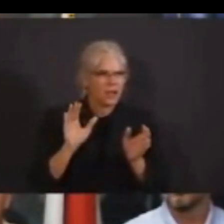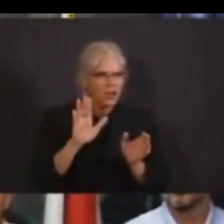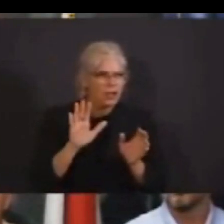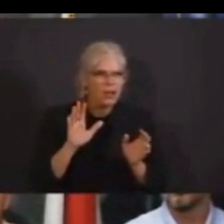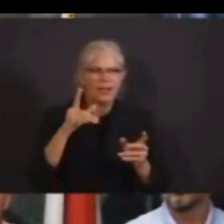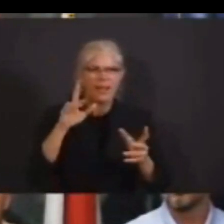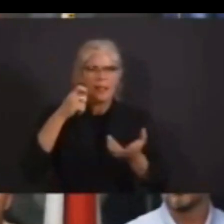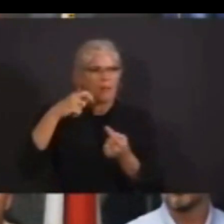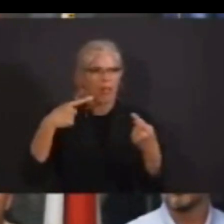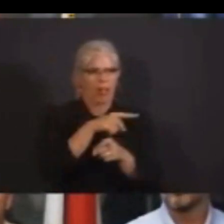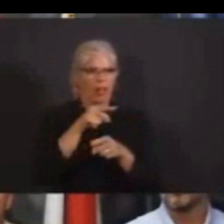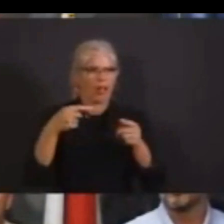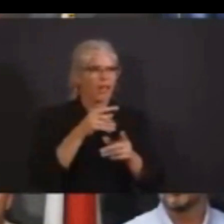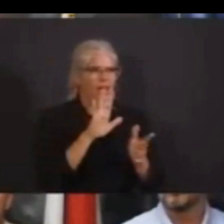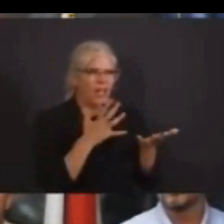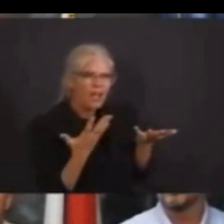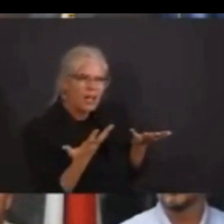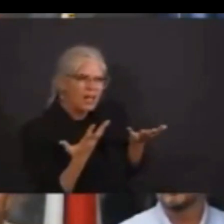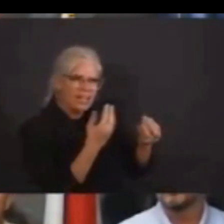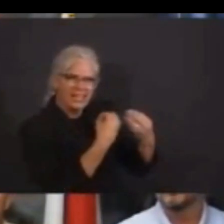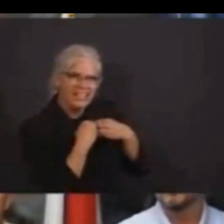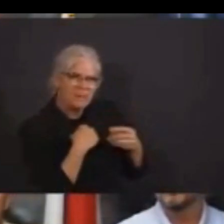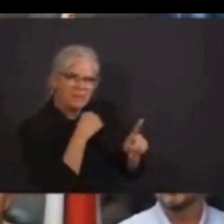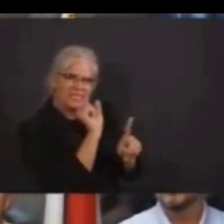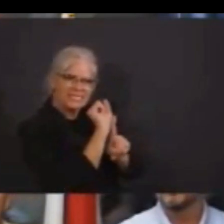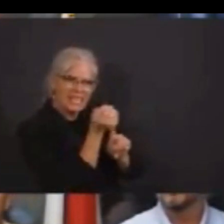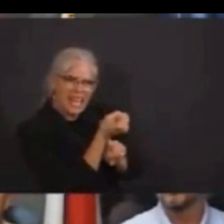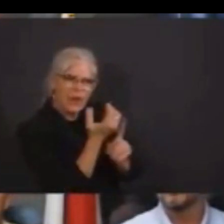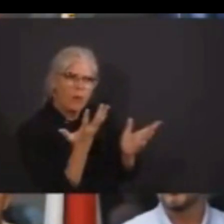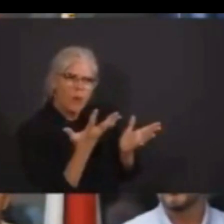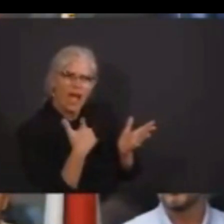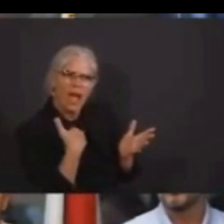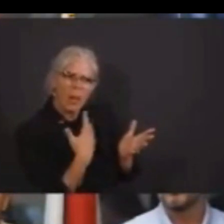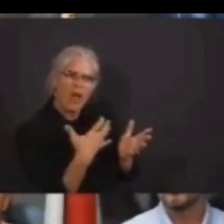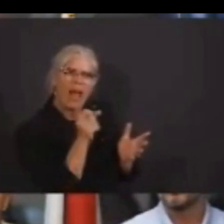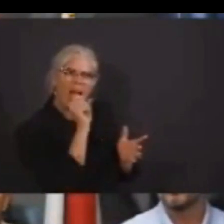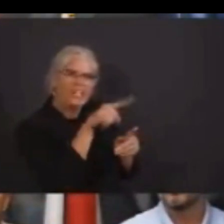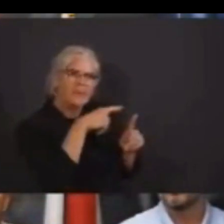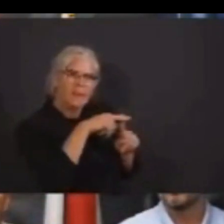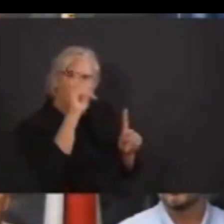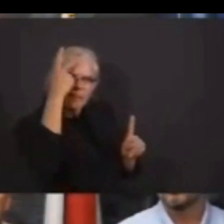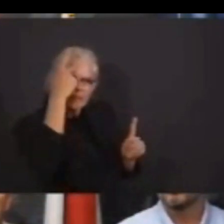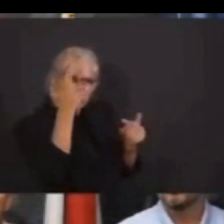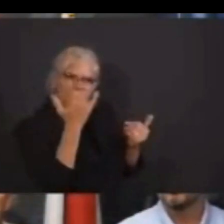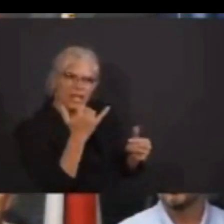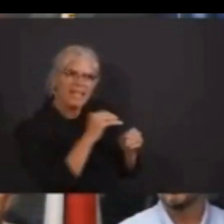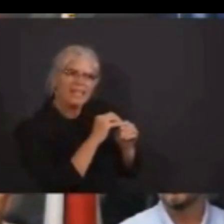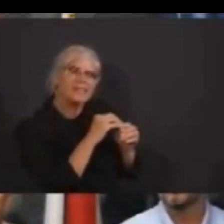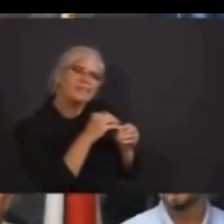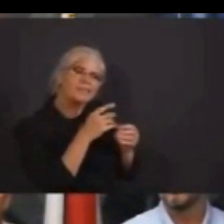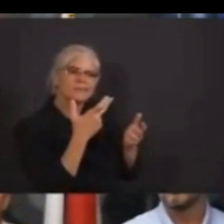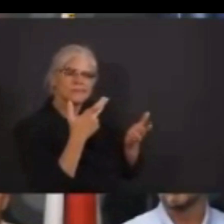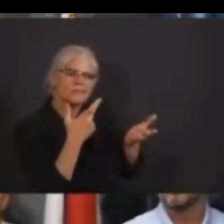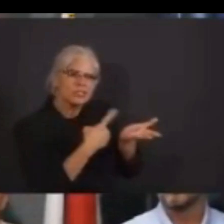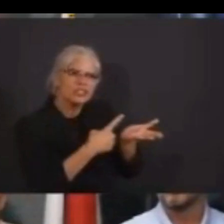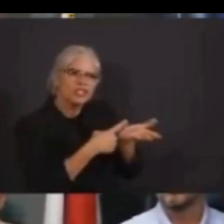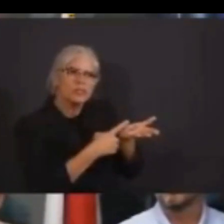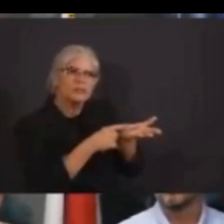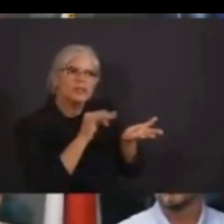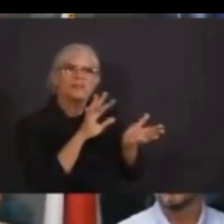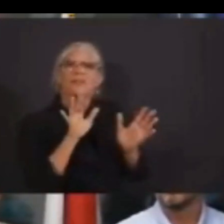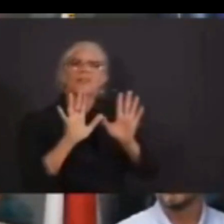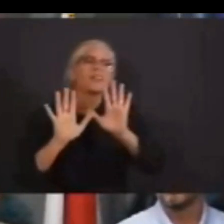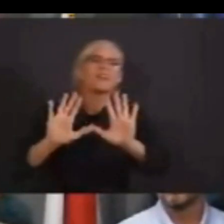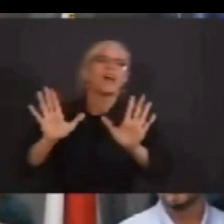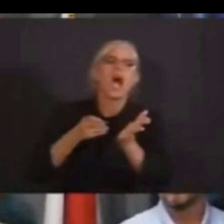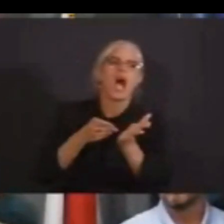storm, since I did want to ask you about politics right now in terms of should No, I don't really want to answer questions about this. Is not